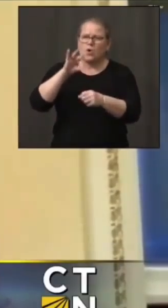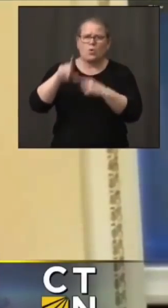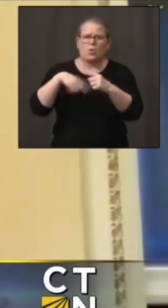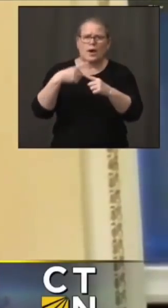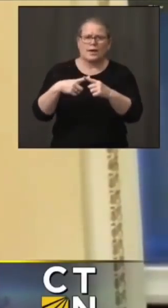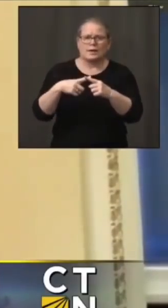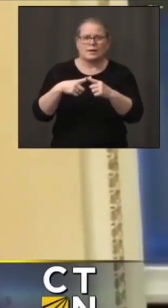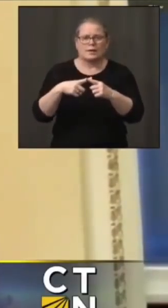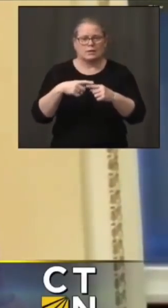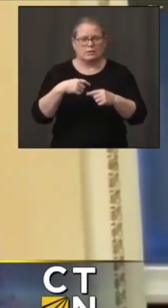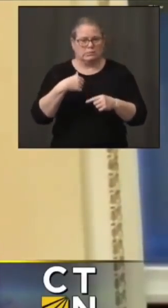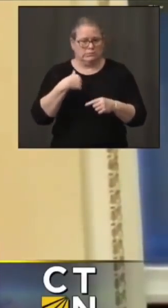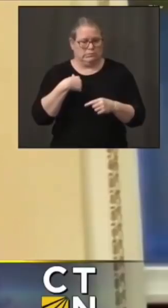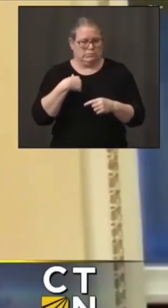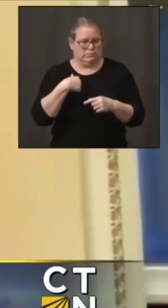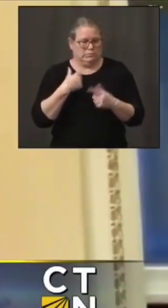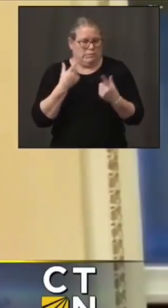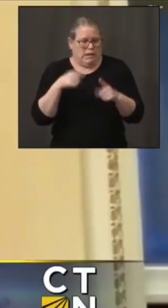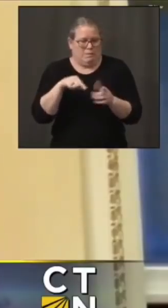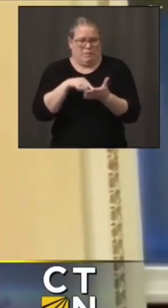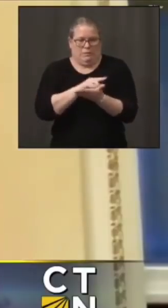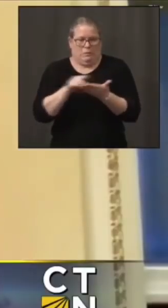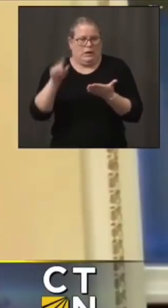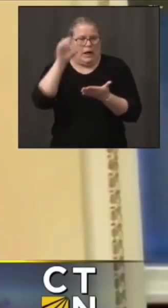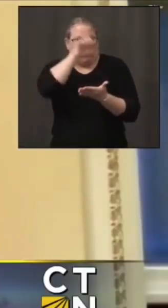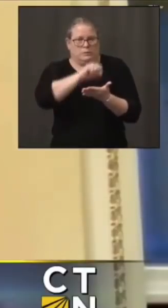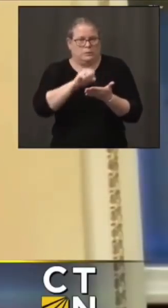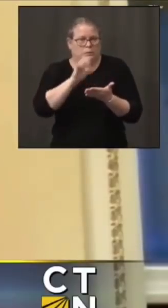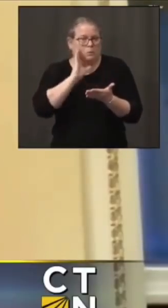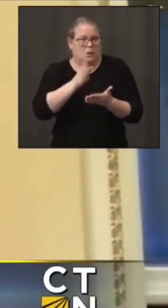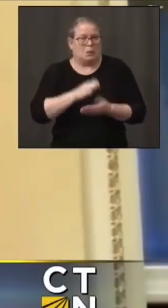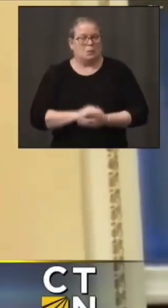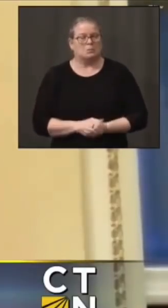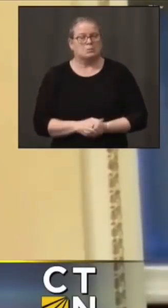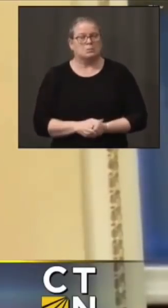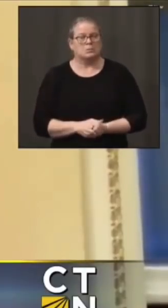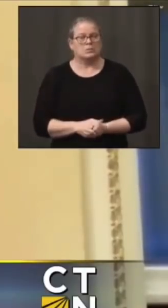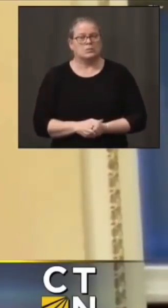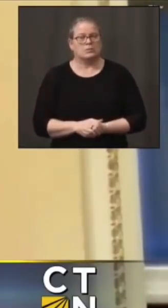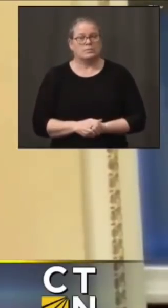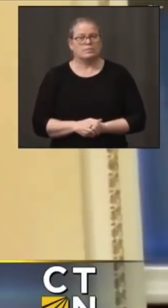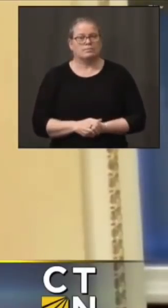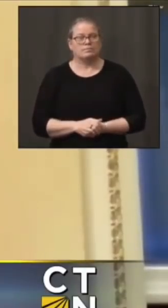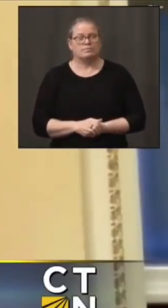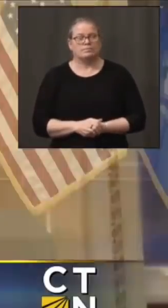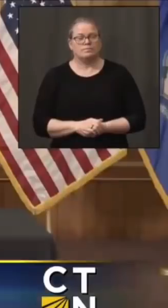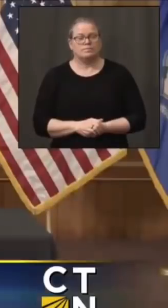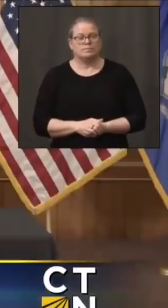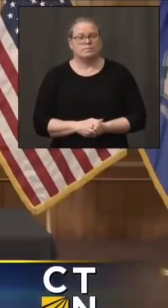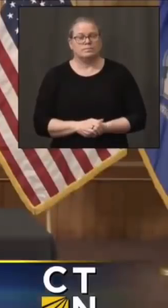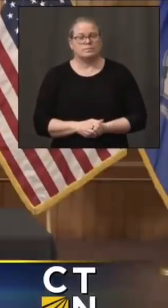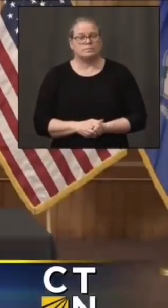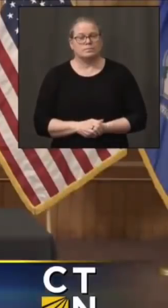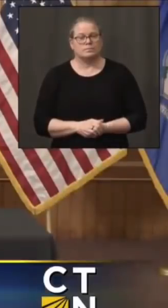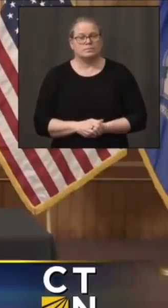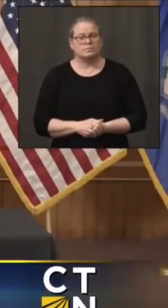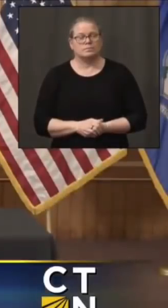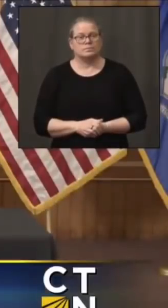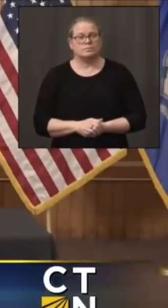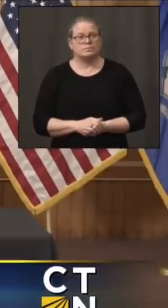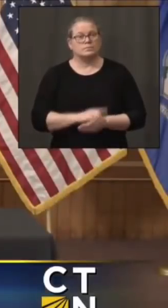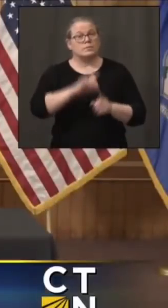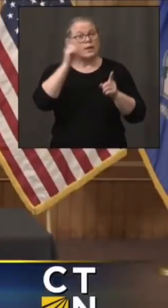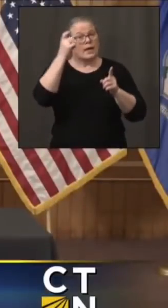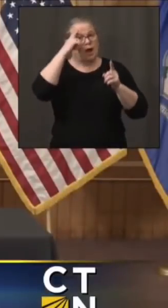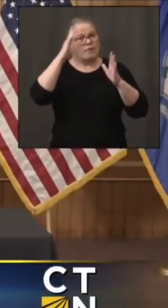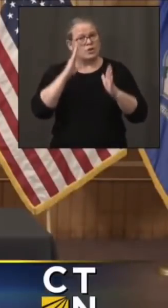I'm presuming sometime this week. Okay, thanks. Governor, could I ask